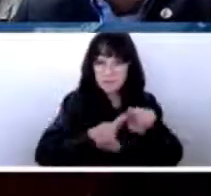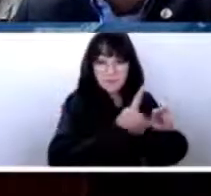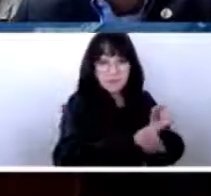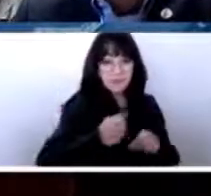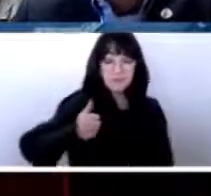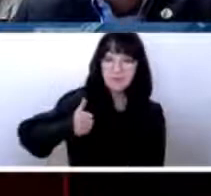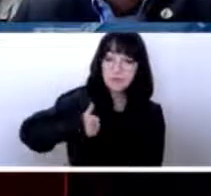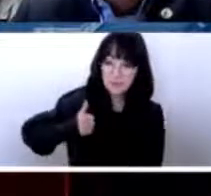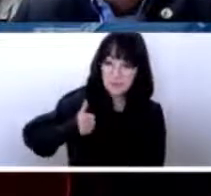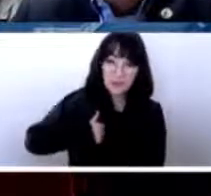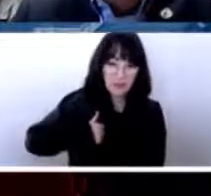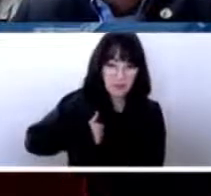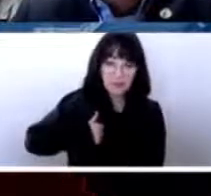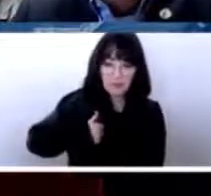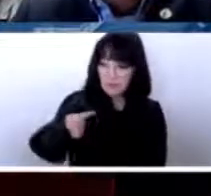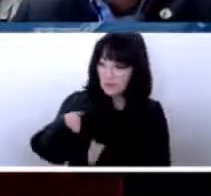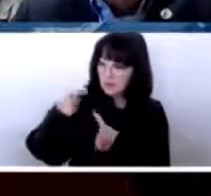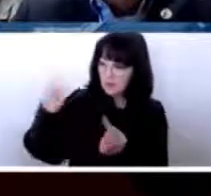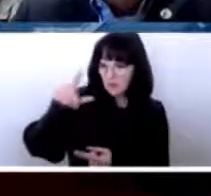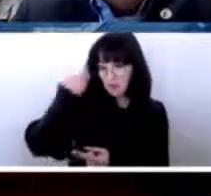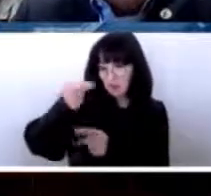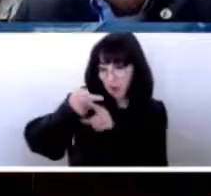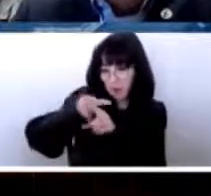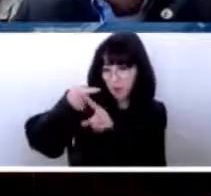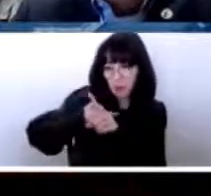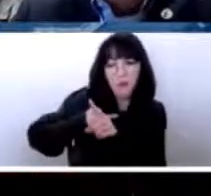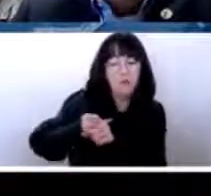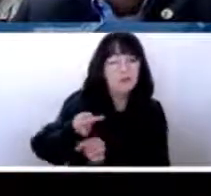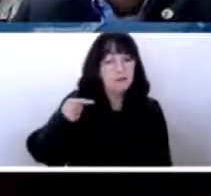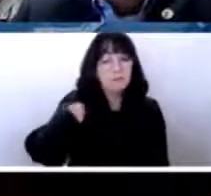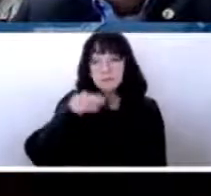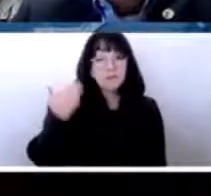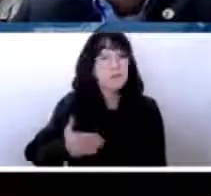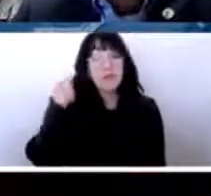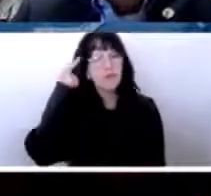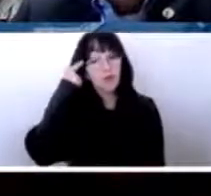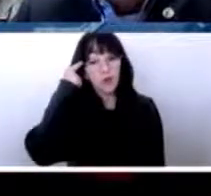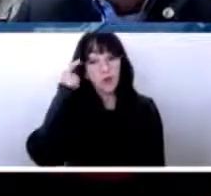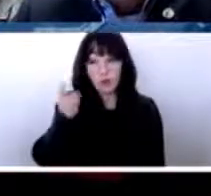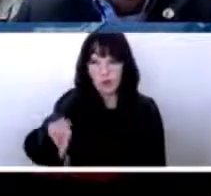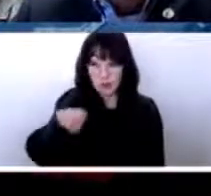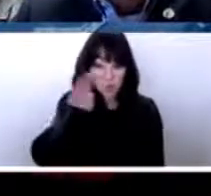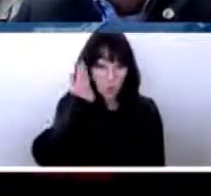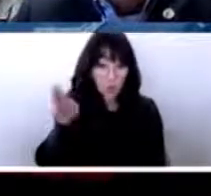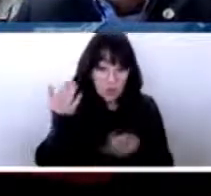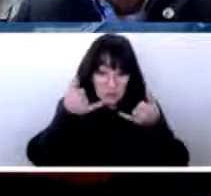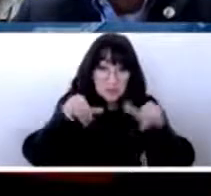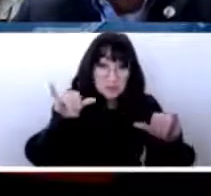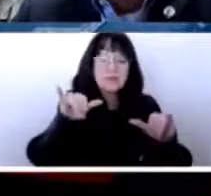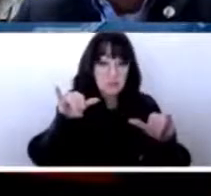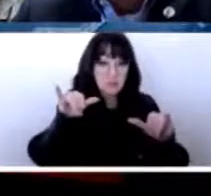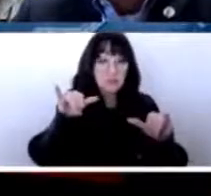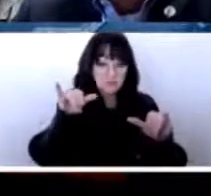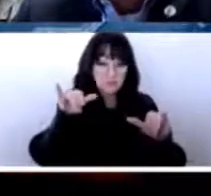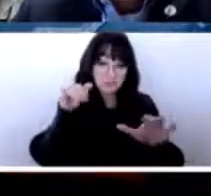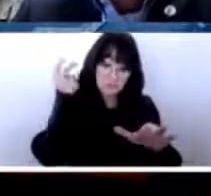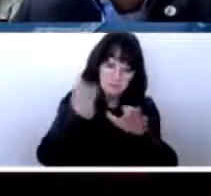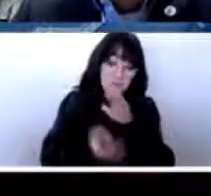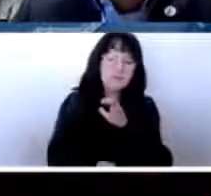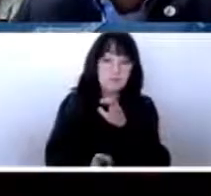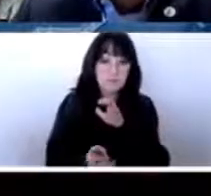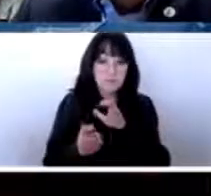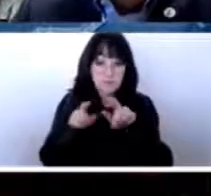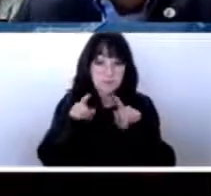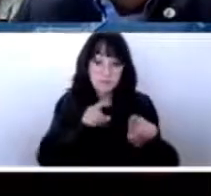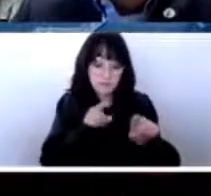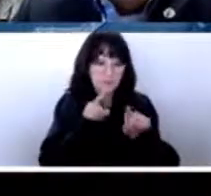that ever thought they'd be in the trenches, for lack of a better word, for a 22-month pandemic. We still got a lot of a